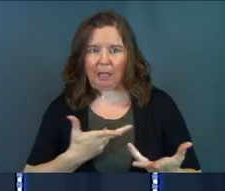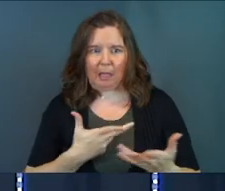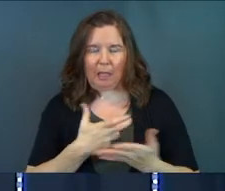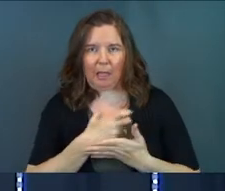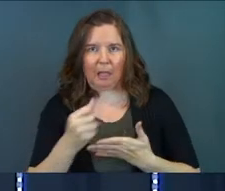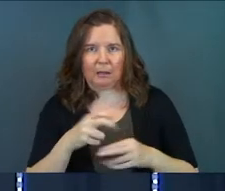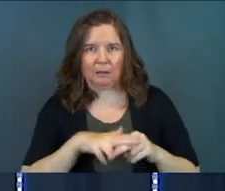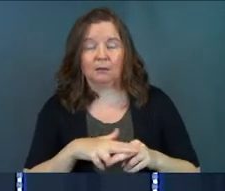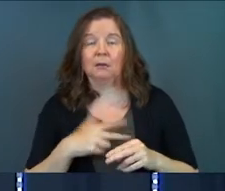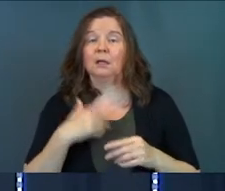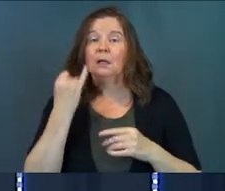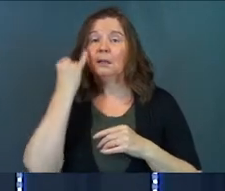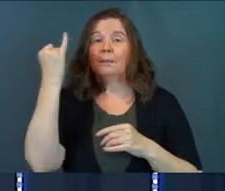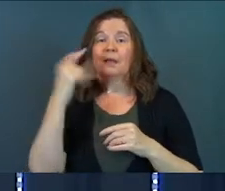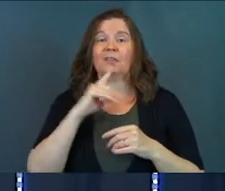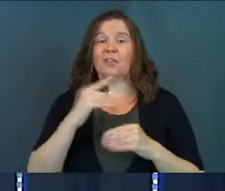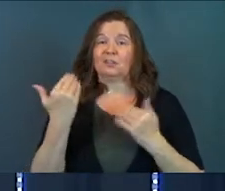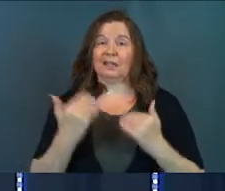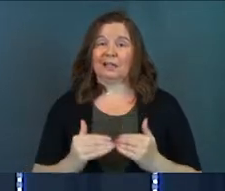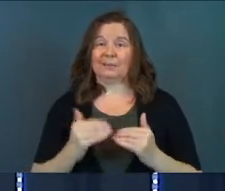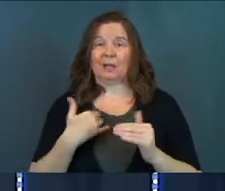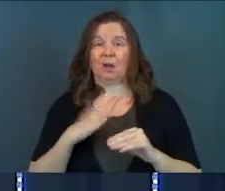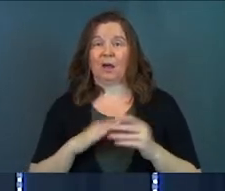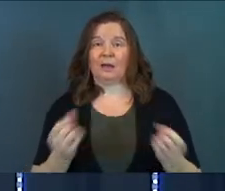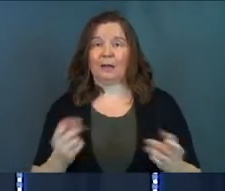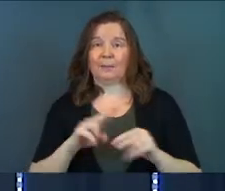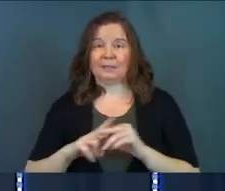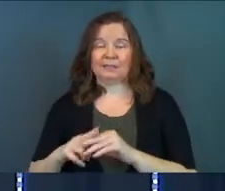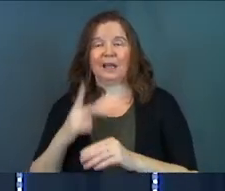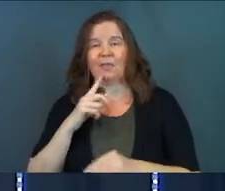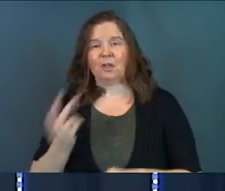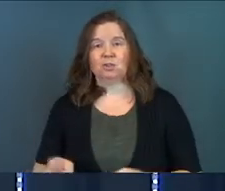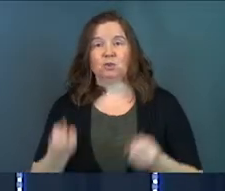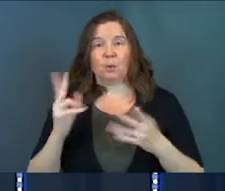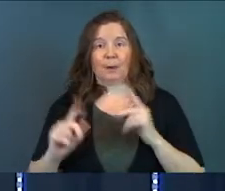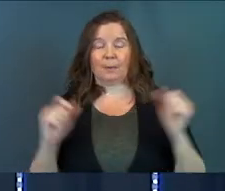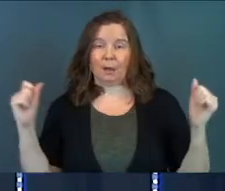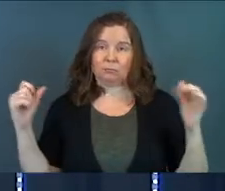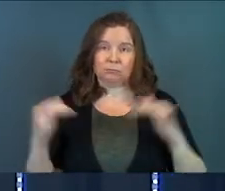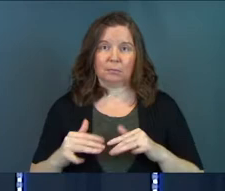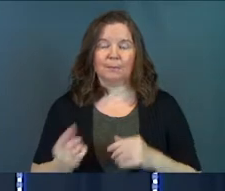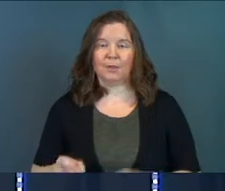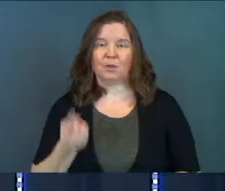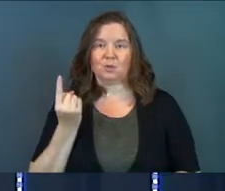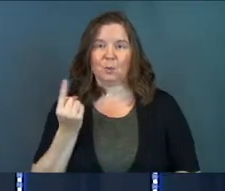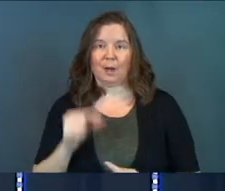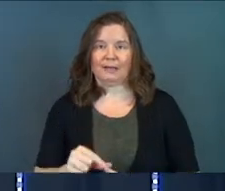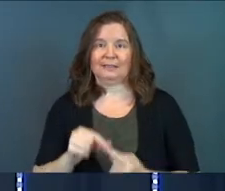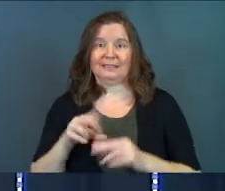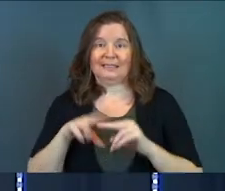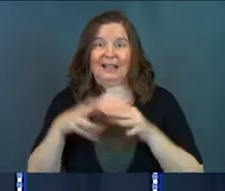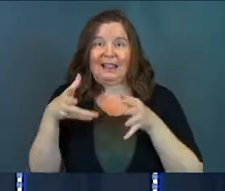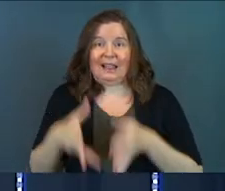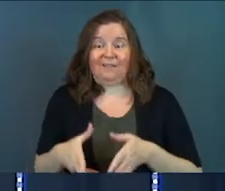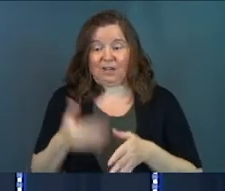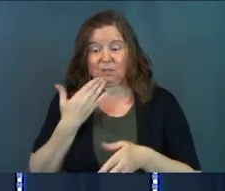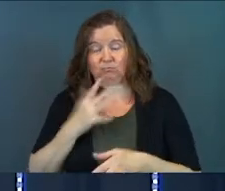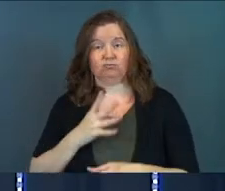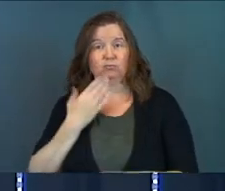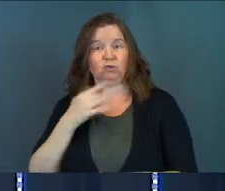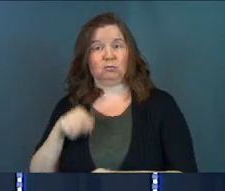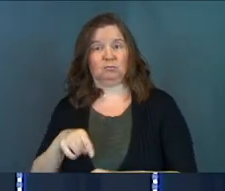he imagines here, is there's a limitation on seats, and there's kind of too many people, but there's one special seat left, and it's a good